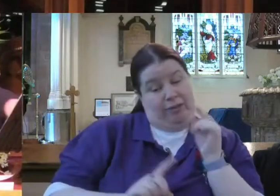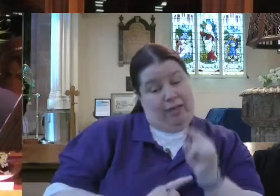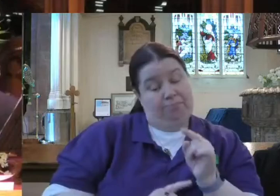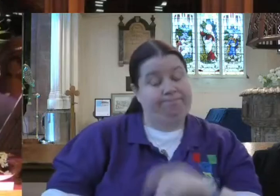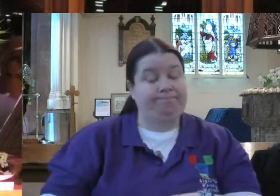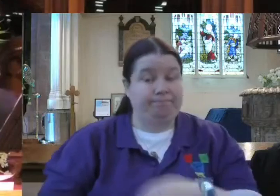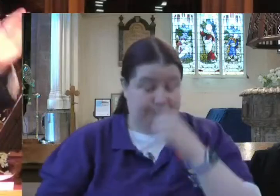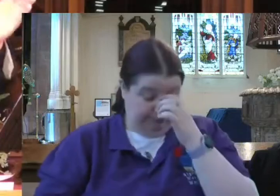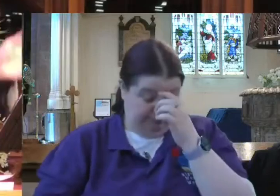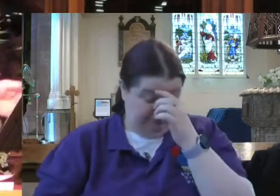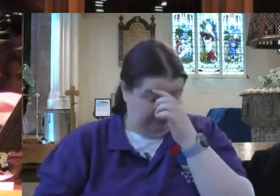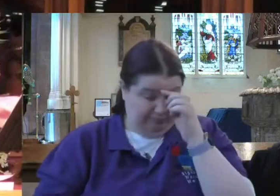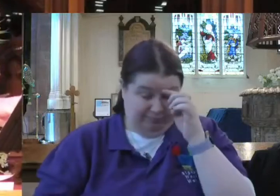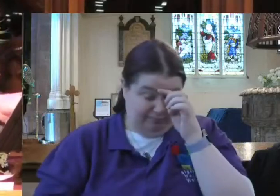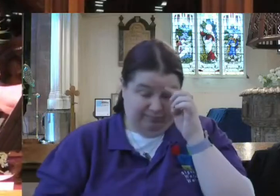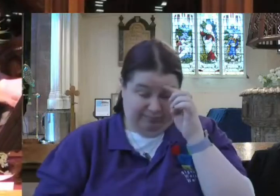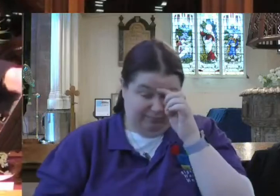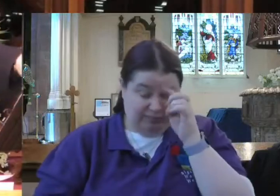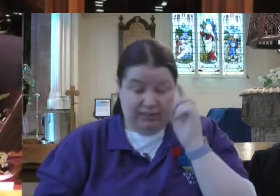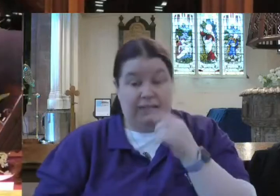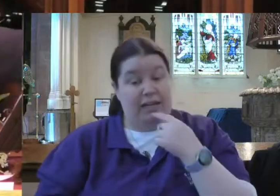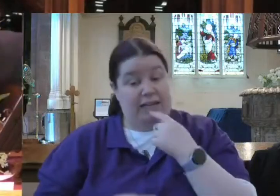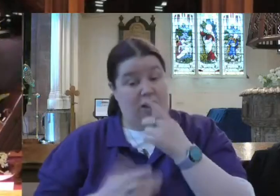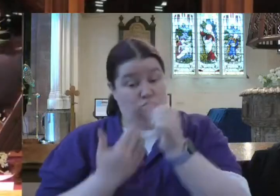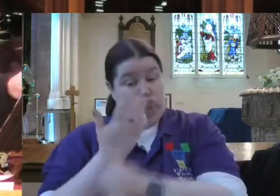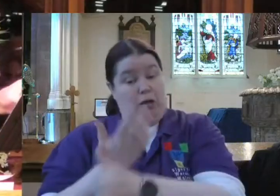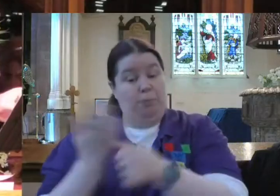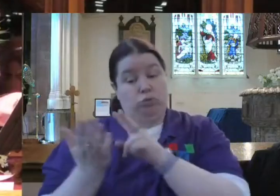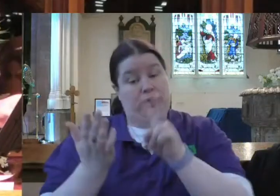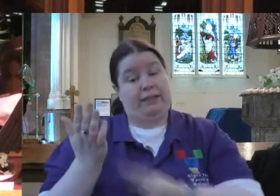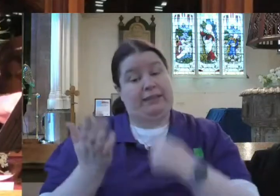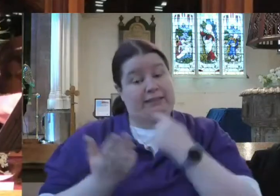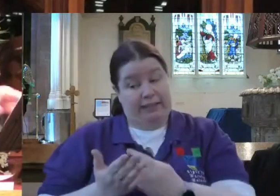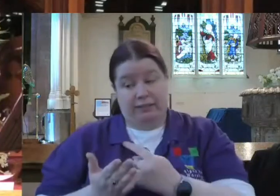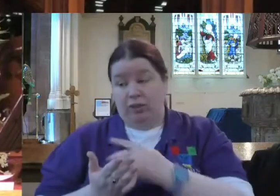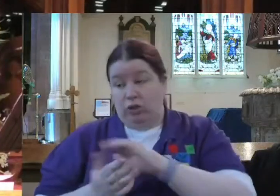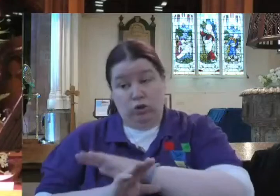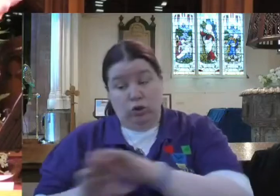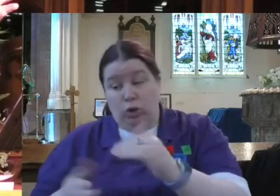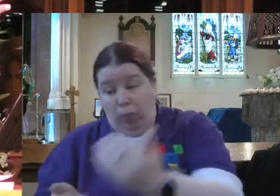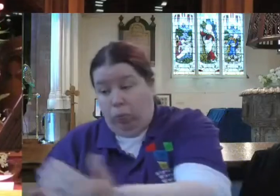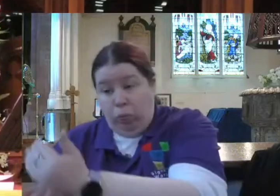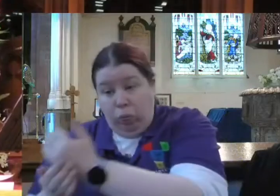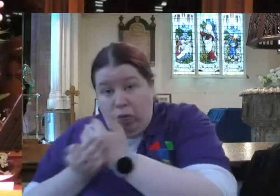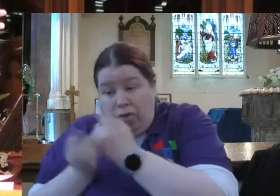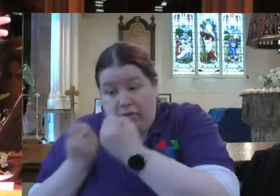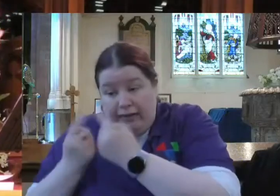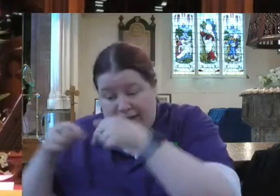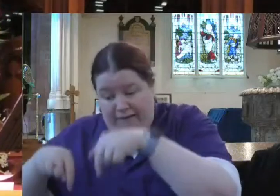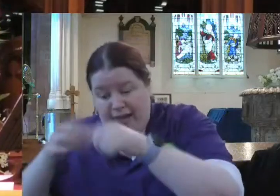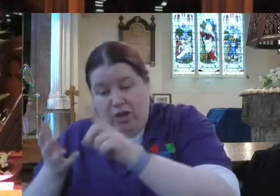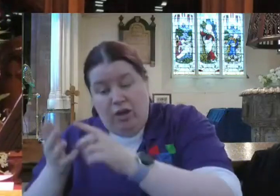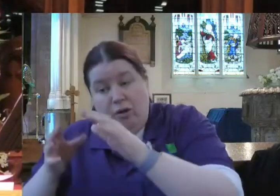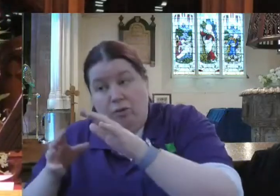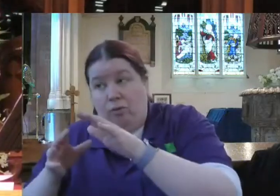reading. Do not store up for yourself treasures on earth, Jesus said. No one can serve two masters.